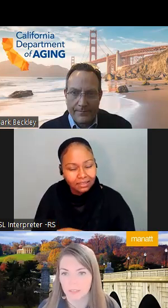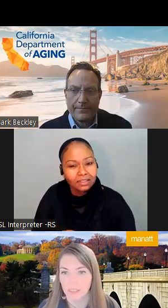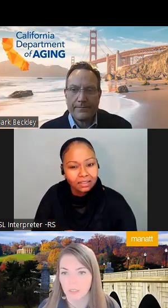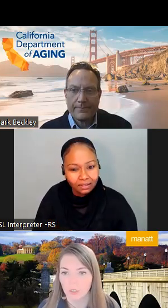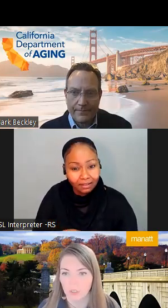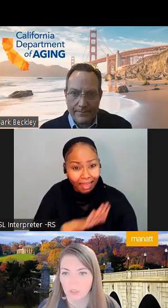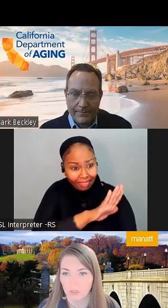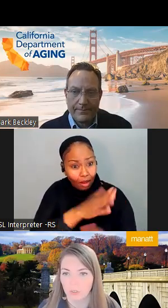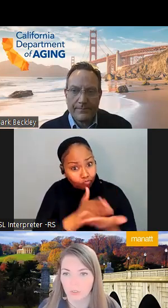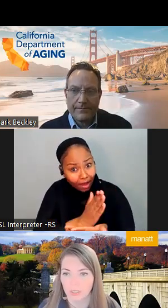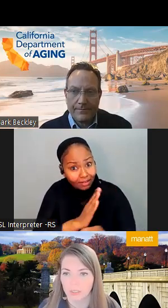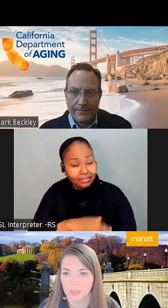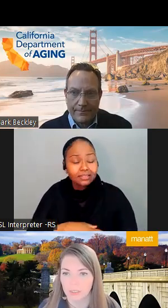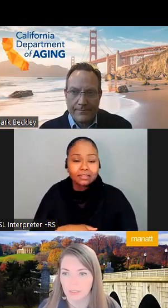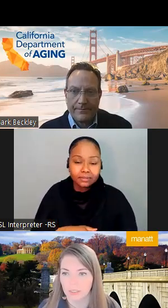rights.